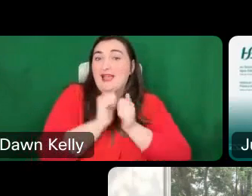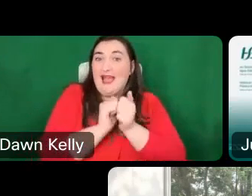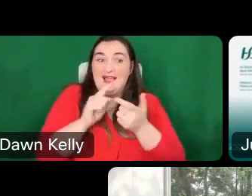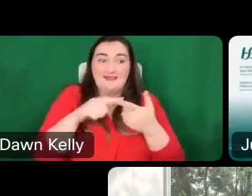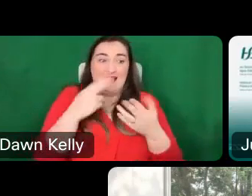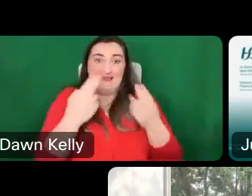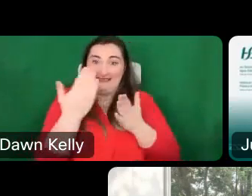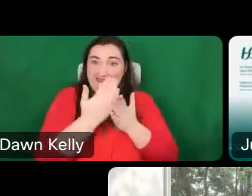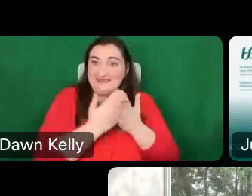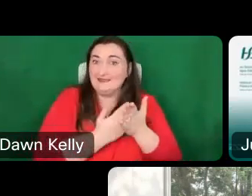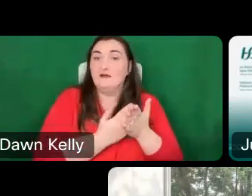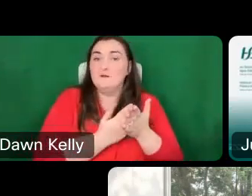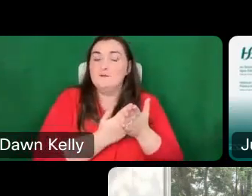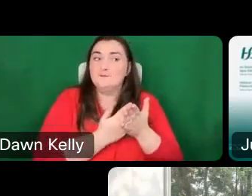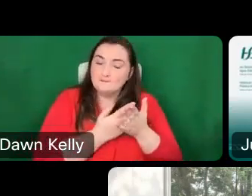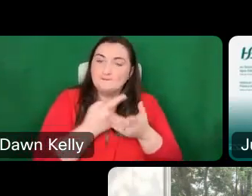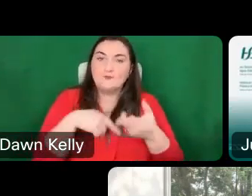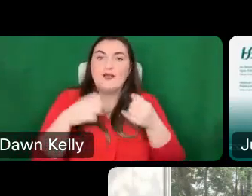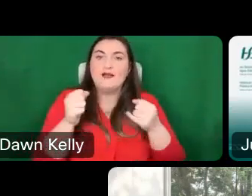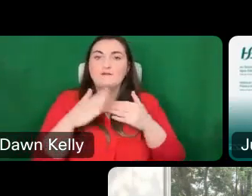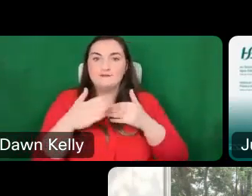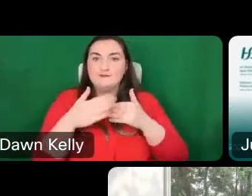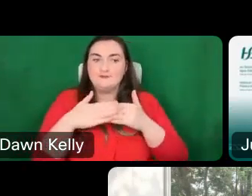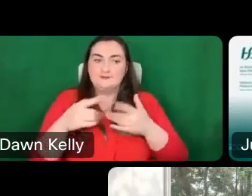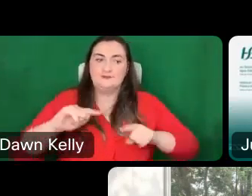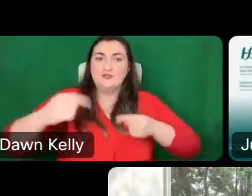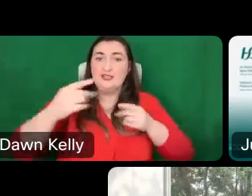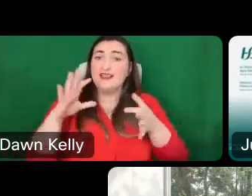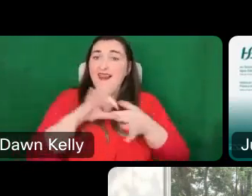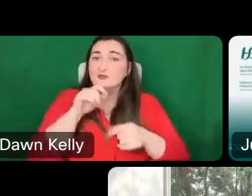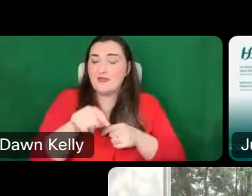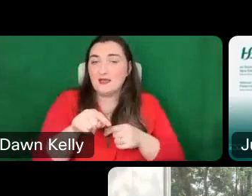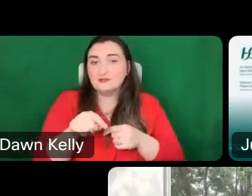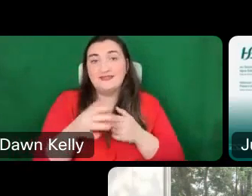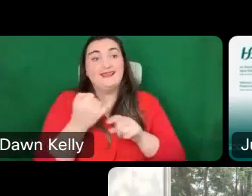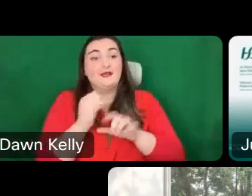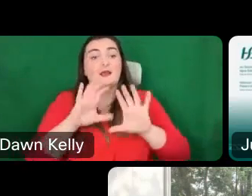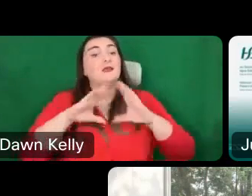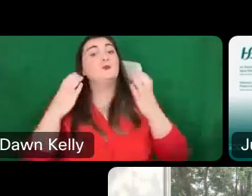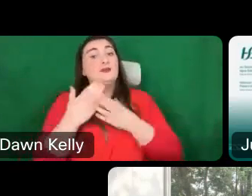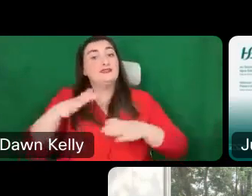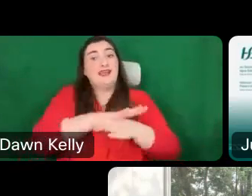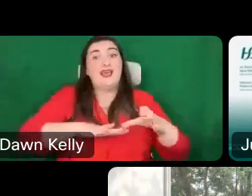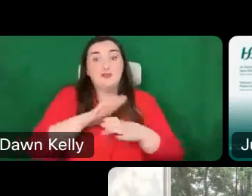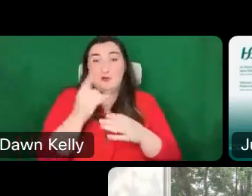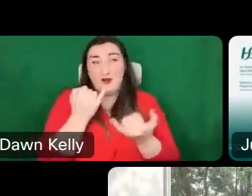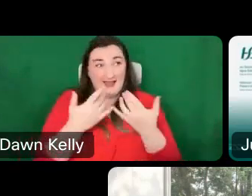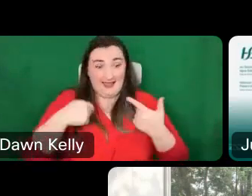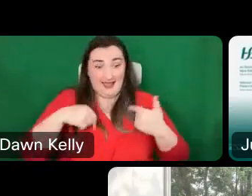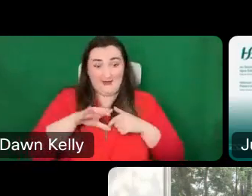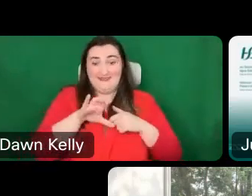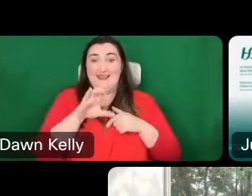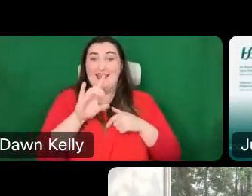So we have a lot more challenges around that within a community setting, especially one as big as our CHO